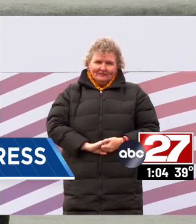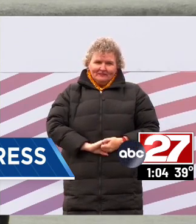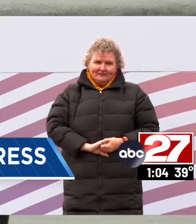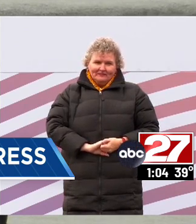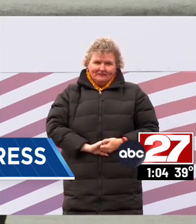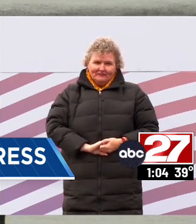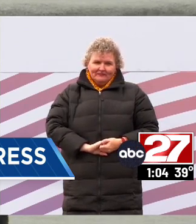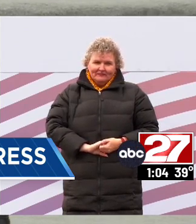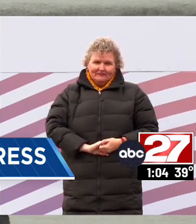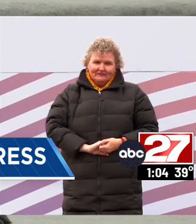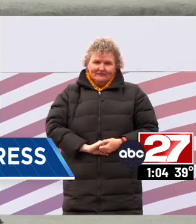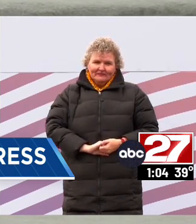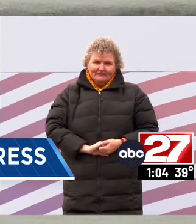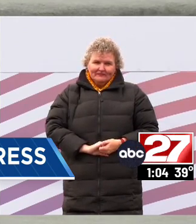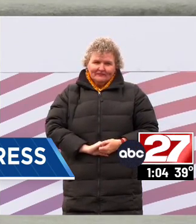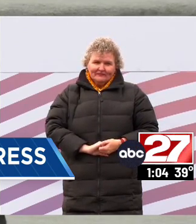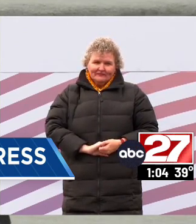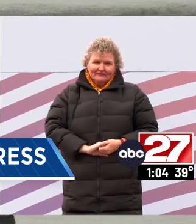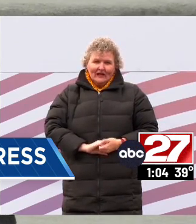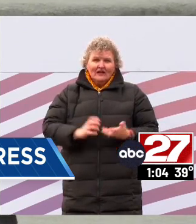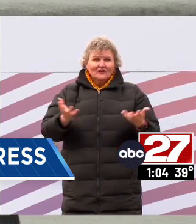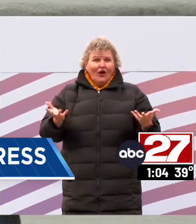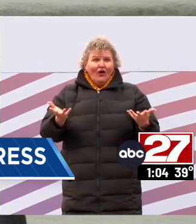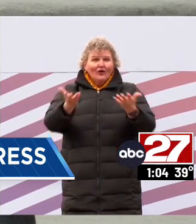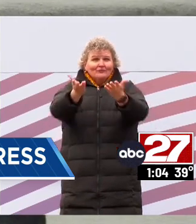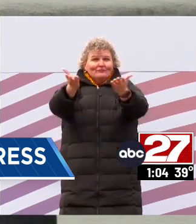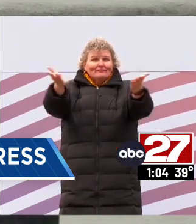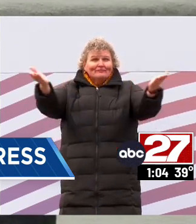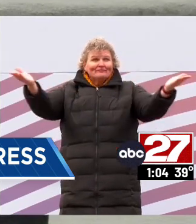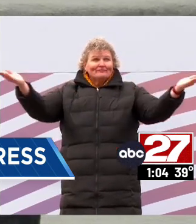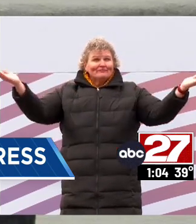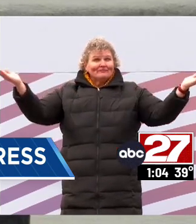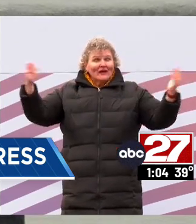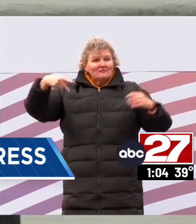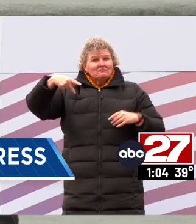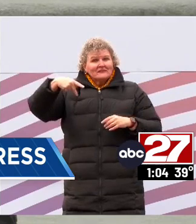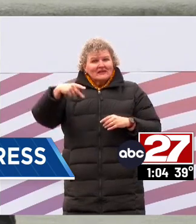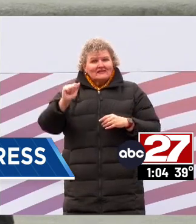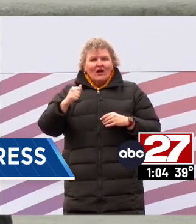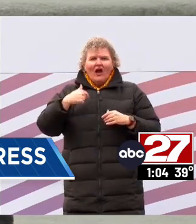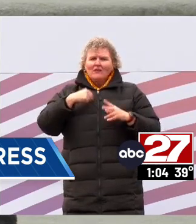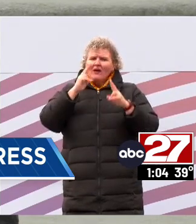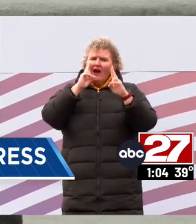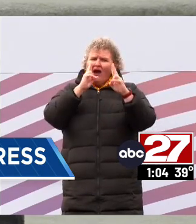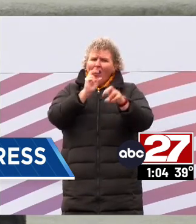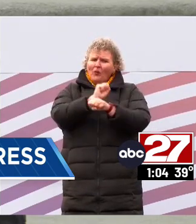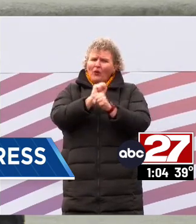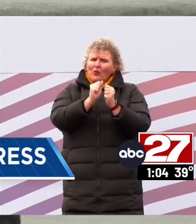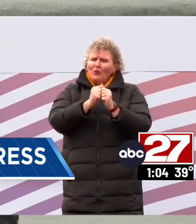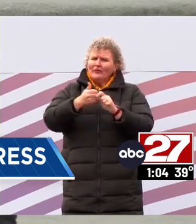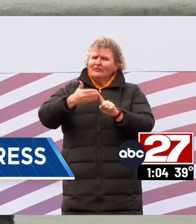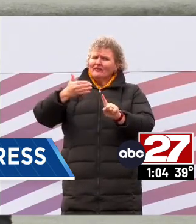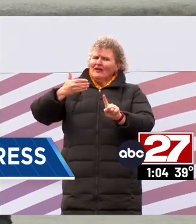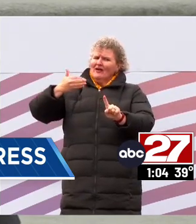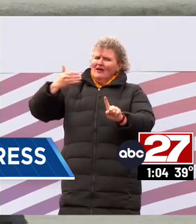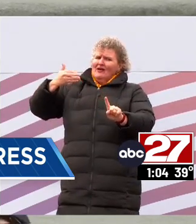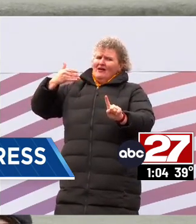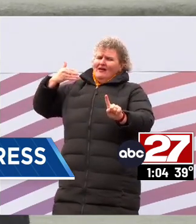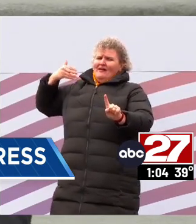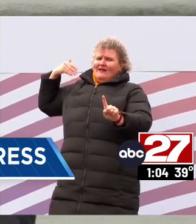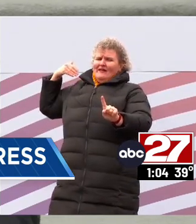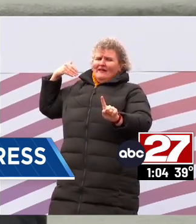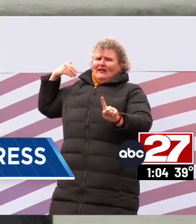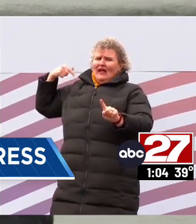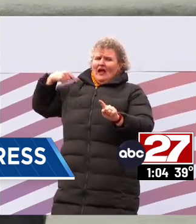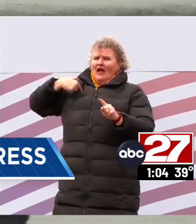And so, my fellow Pennsylvanians, I honor the work of those who came before me. I affirm my